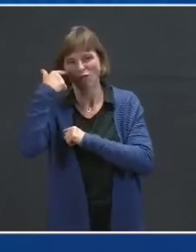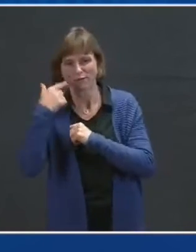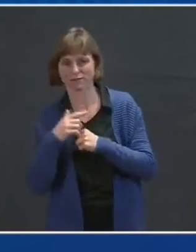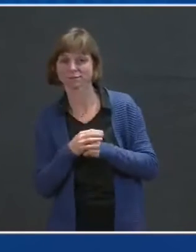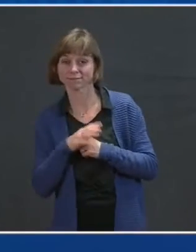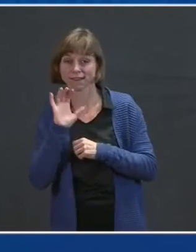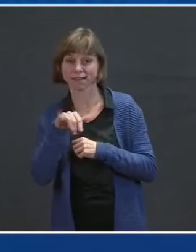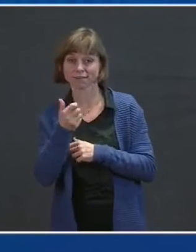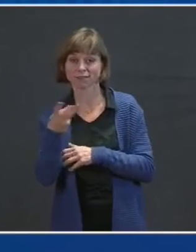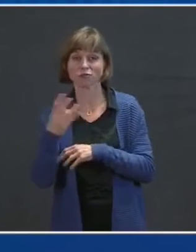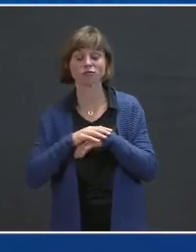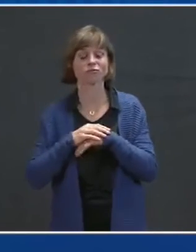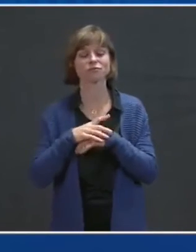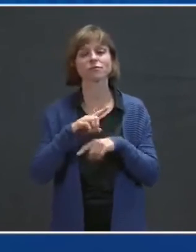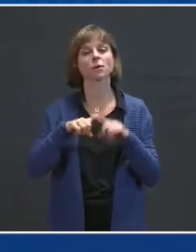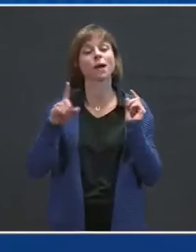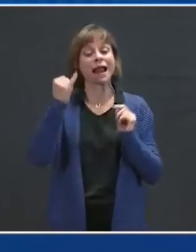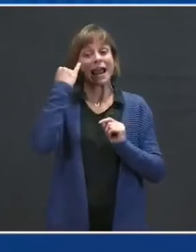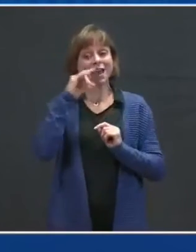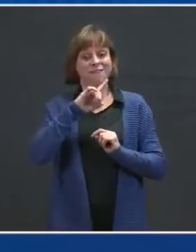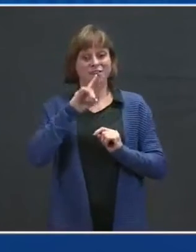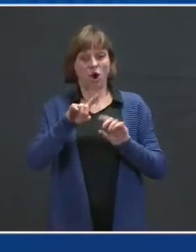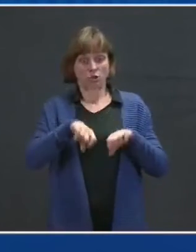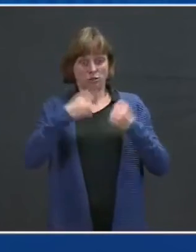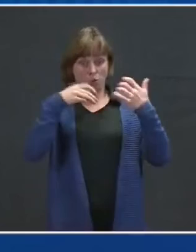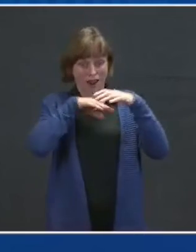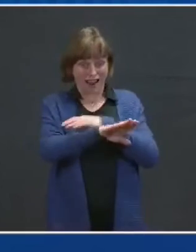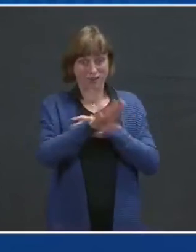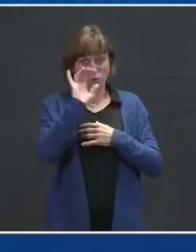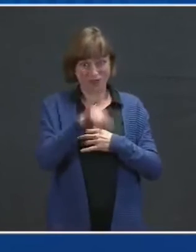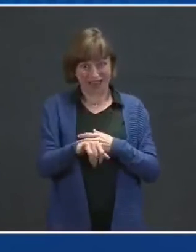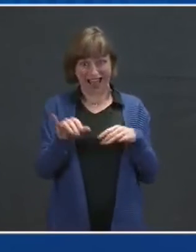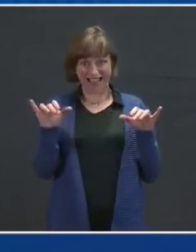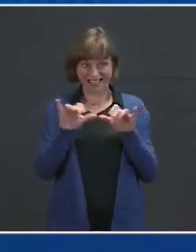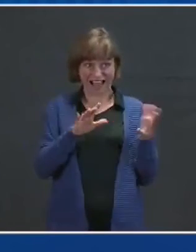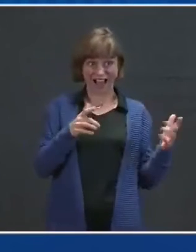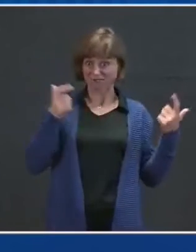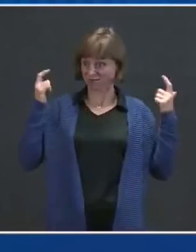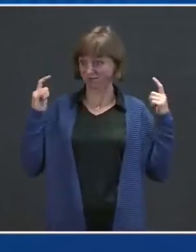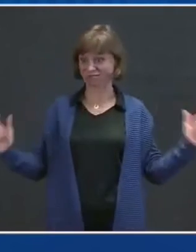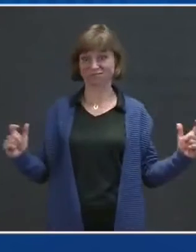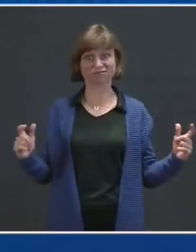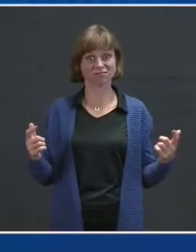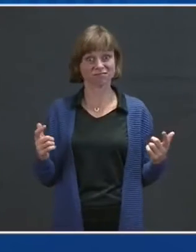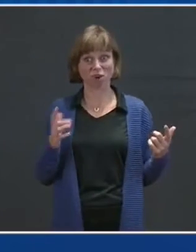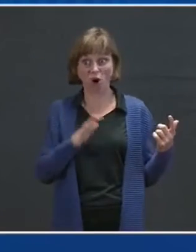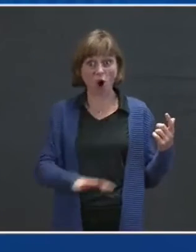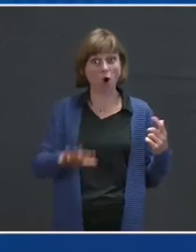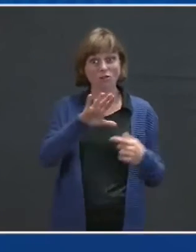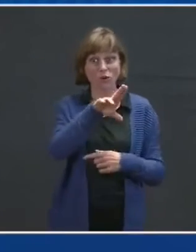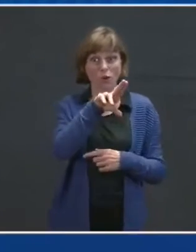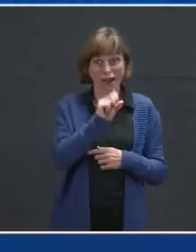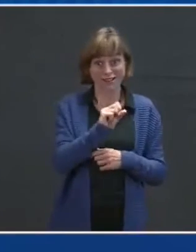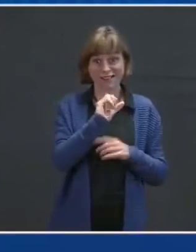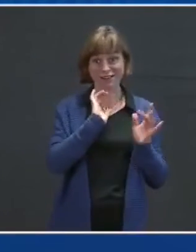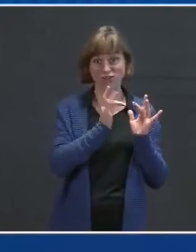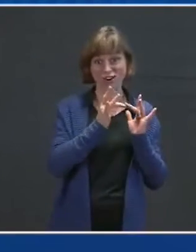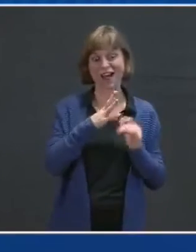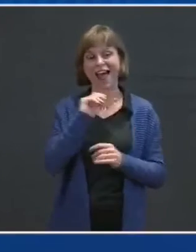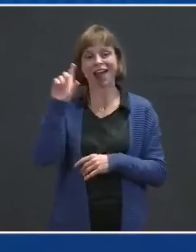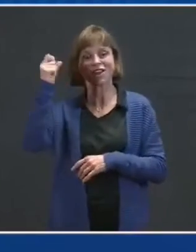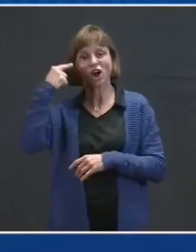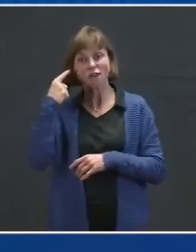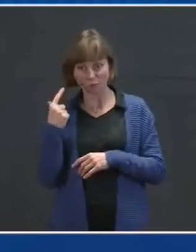there is a compromise of this scope and scale, both across government and across the U.S. technology sector to lead to